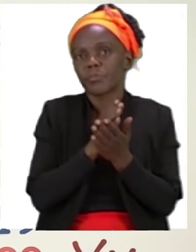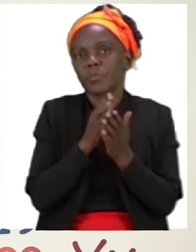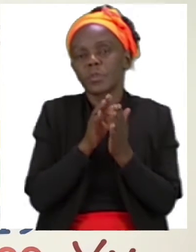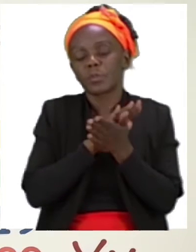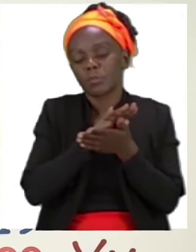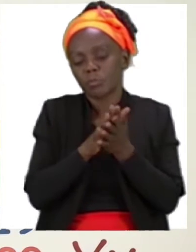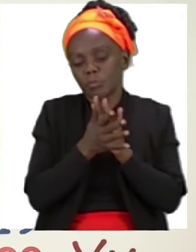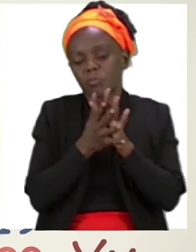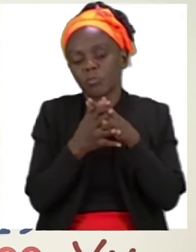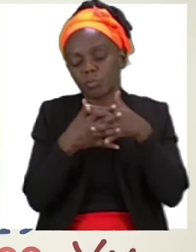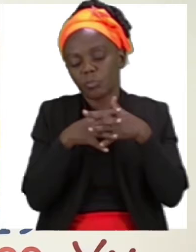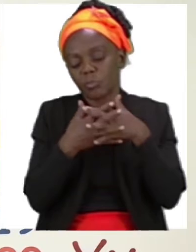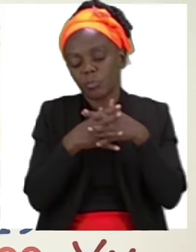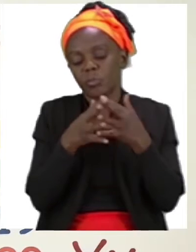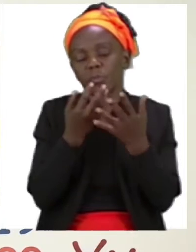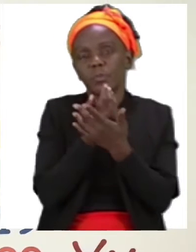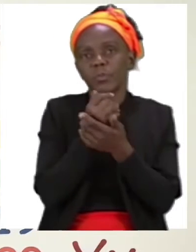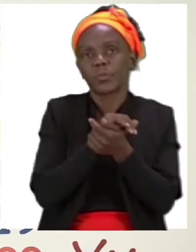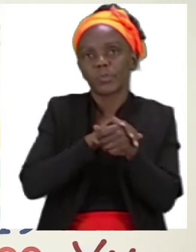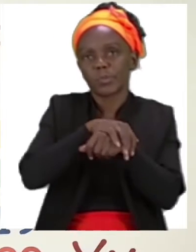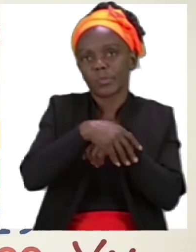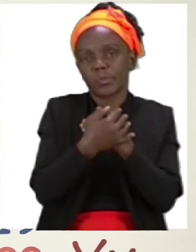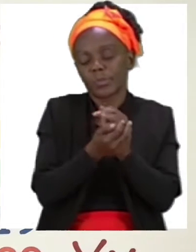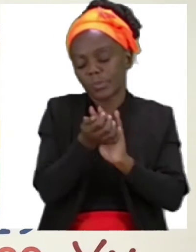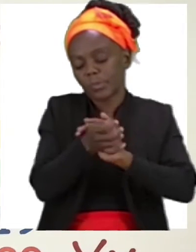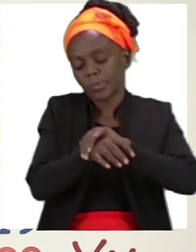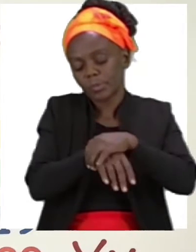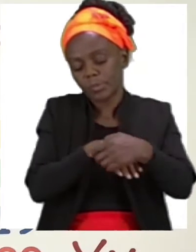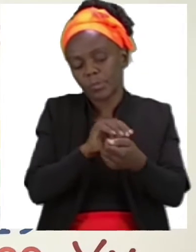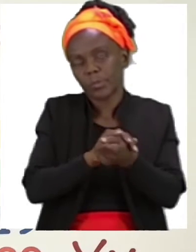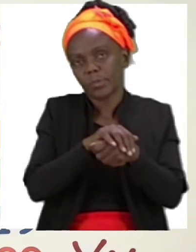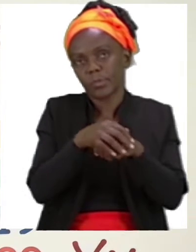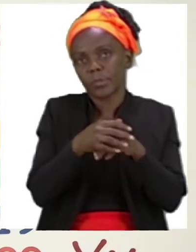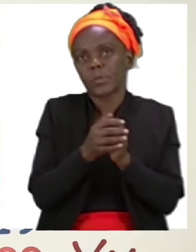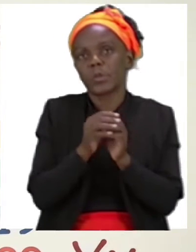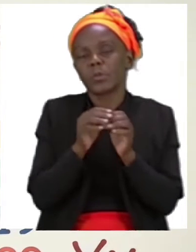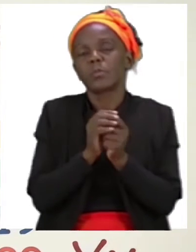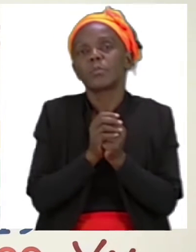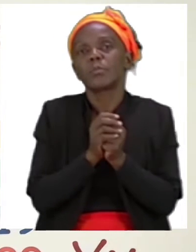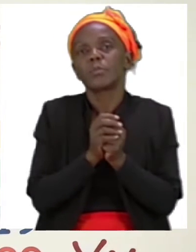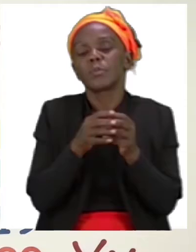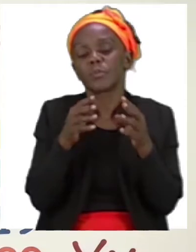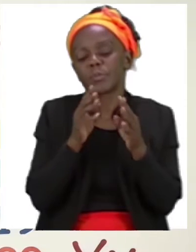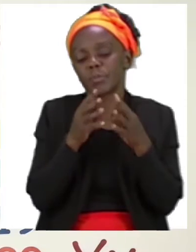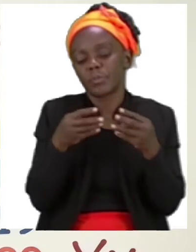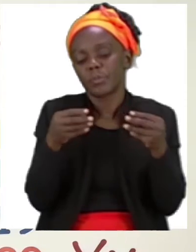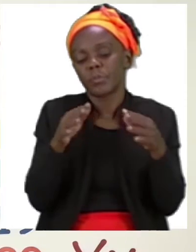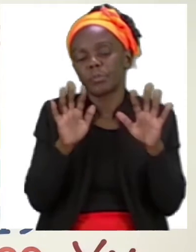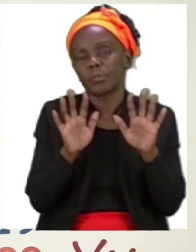inside, in between our fingers, and around our hands as well. Make sure your hands are dry before you